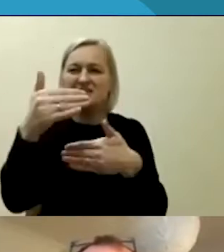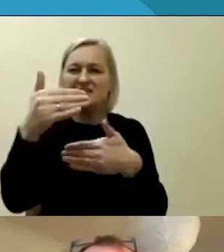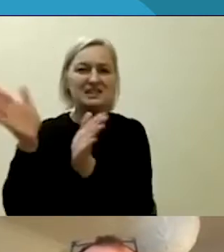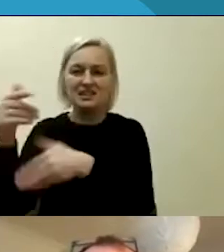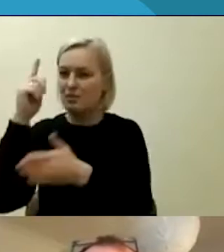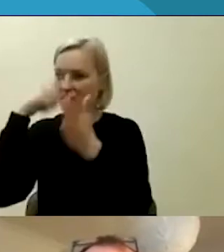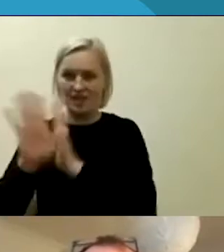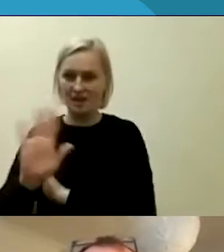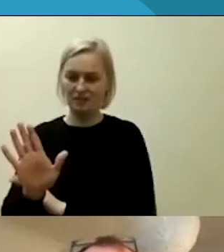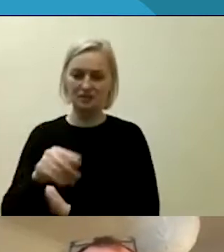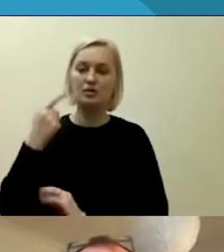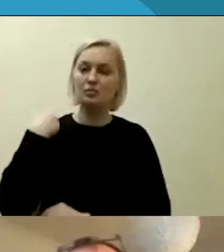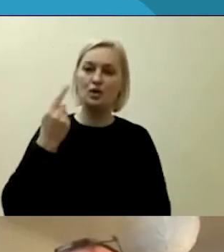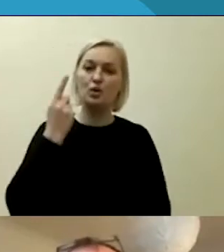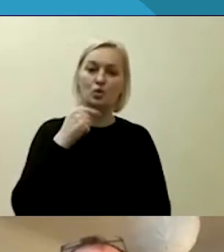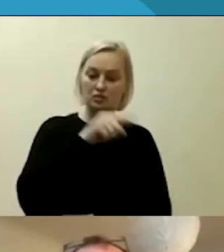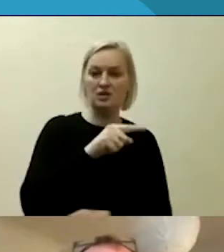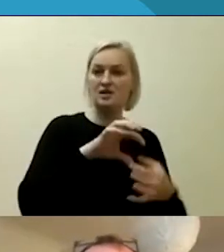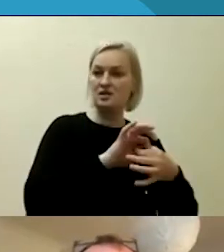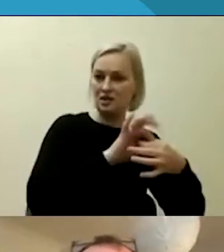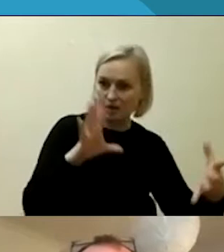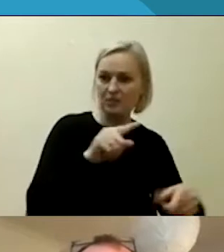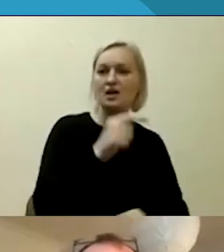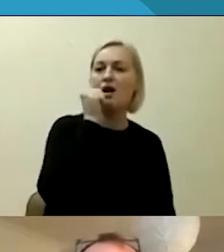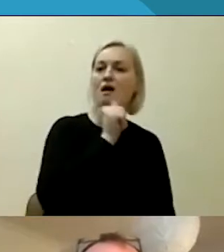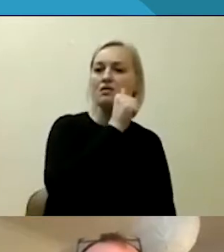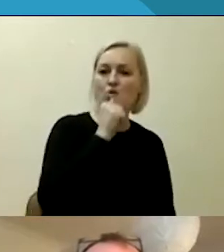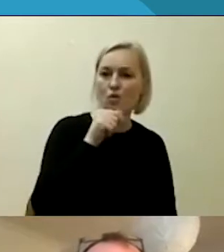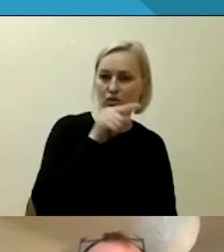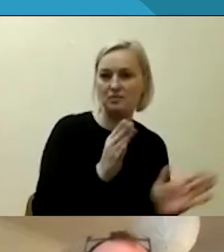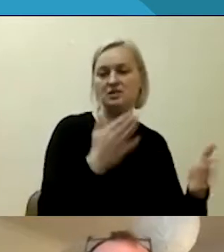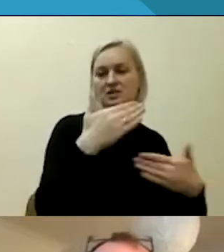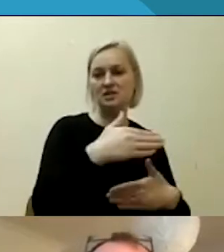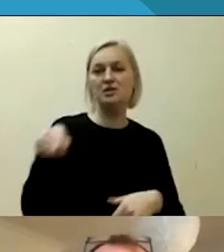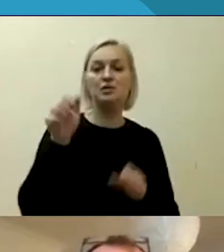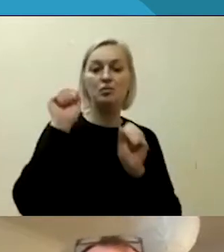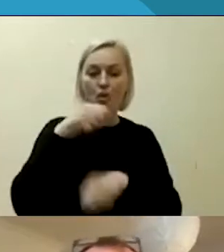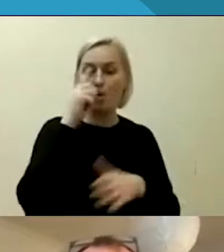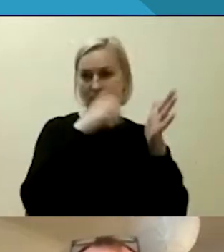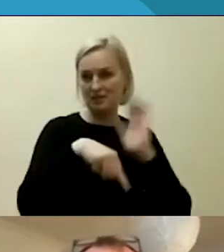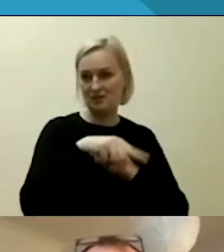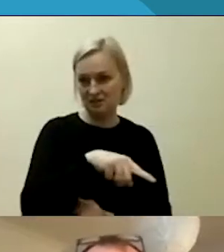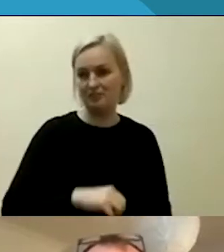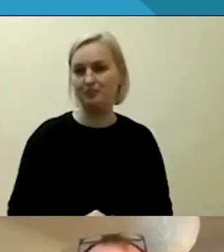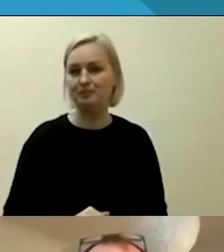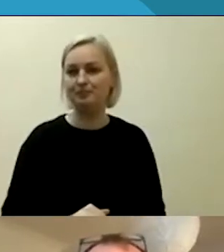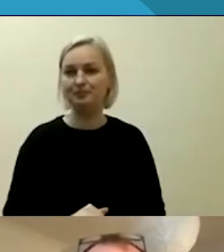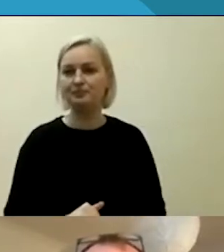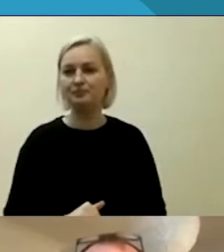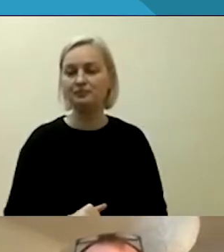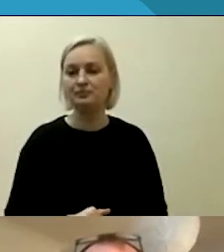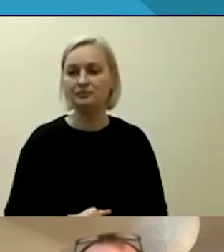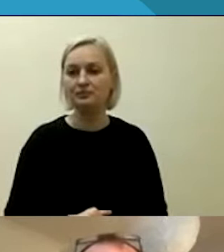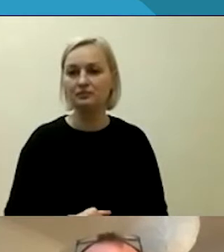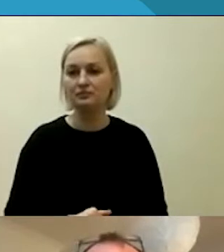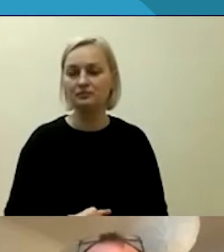both non-verified and verified, and I'll explain that. It's non-verified in the sense that this is not a criminal law system. This is not a system